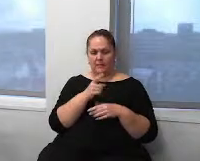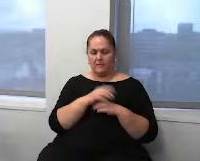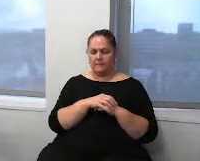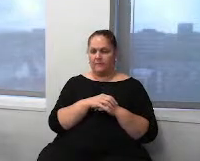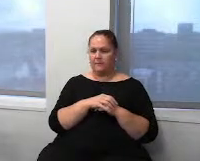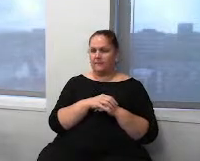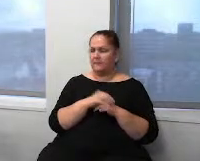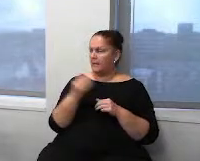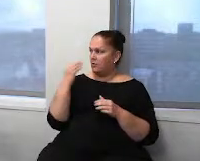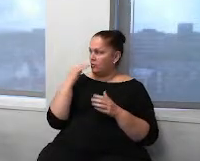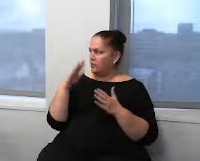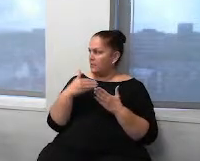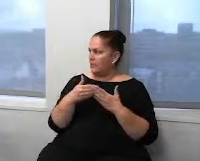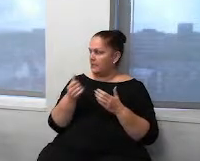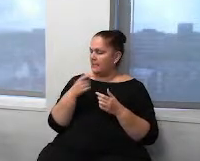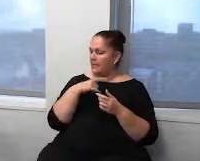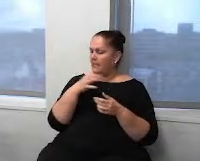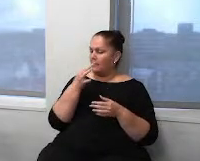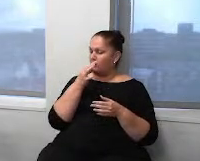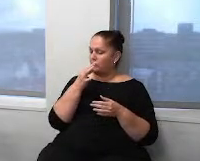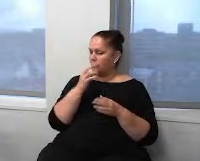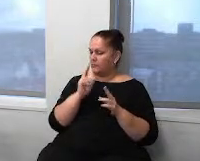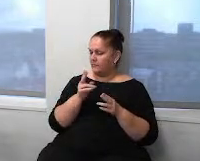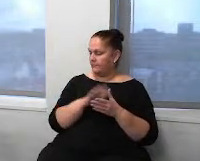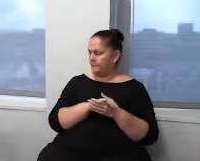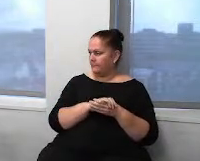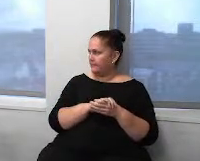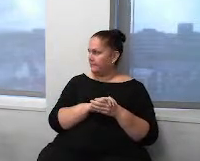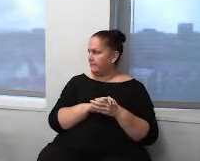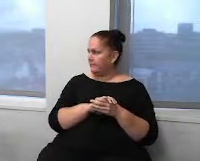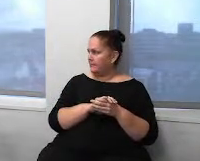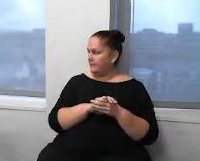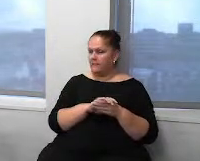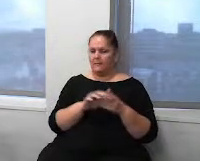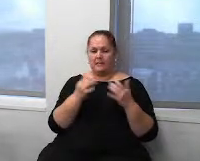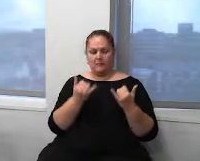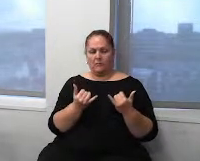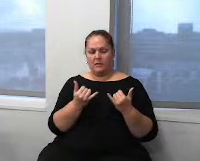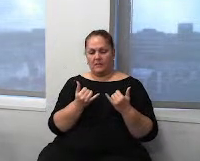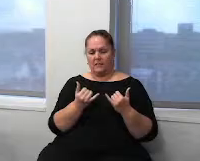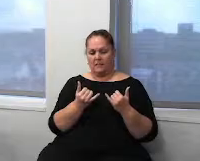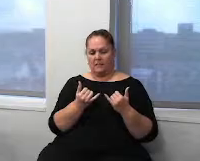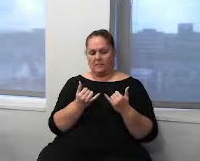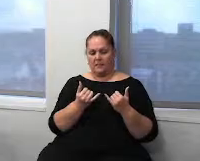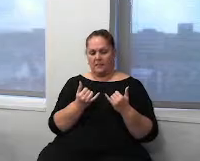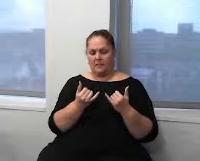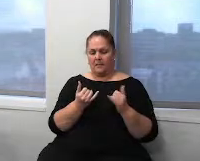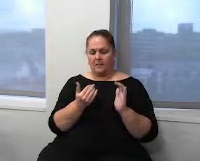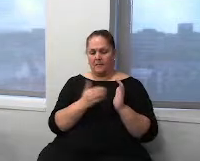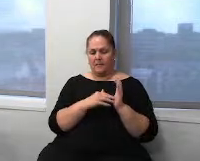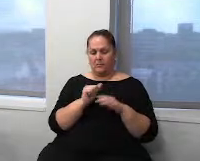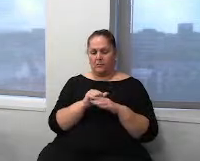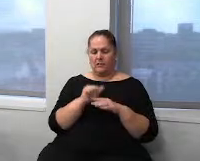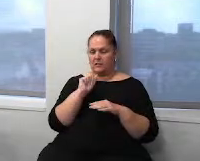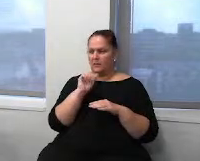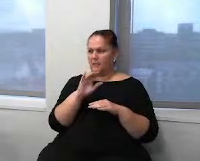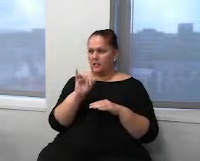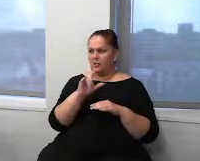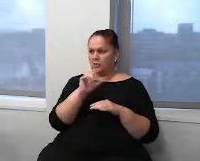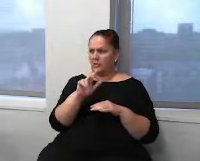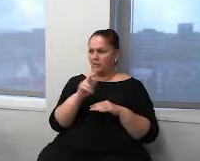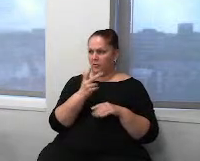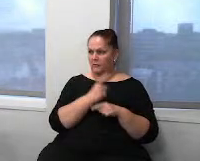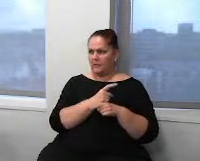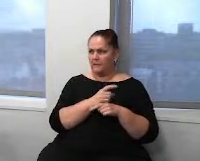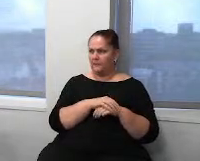getting there, Mr. Hempling. I know you're getting there. How about sooner? The present at the time that the rate petition was